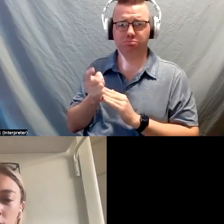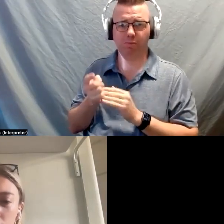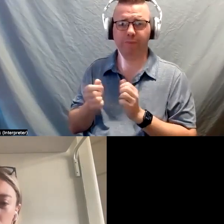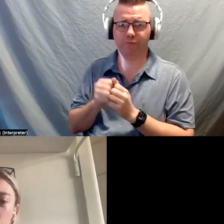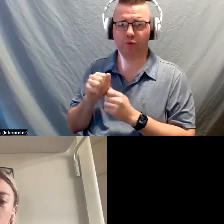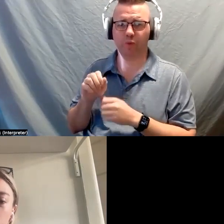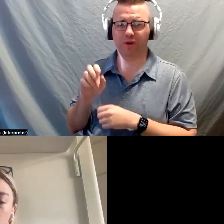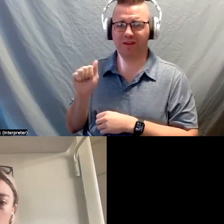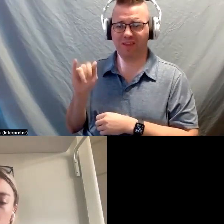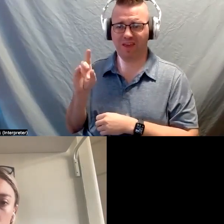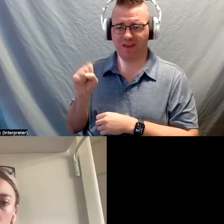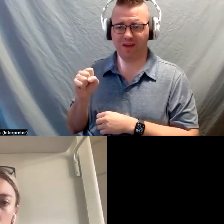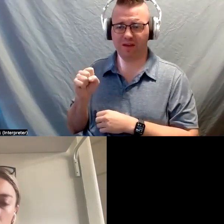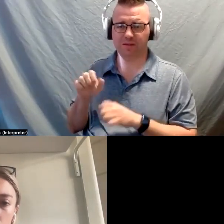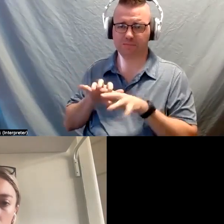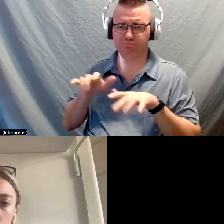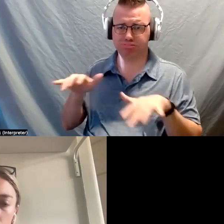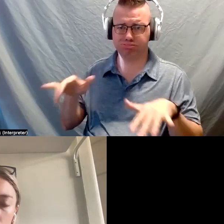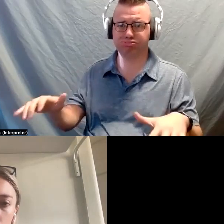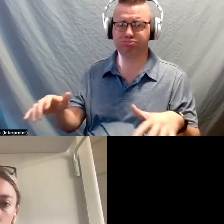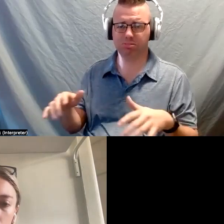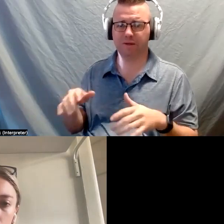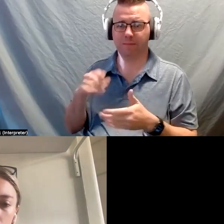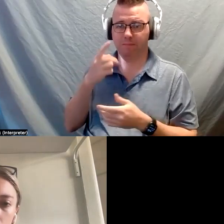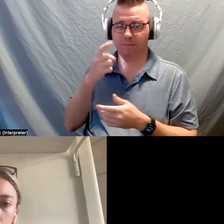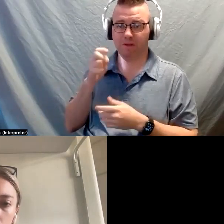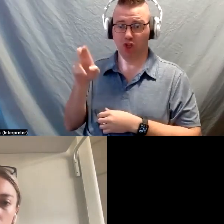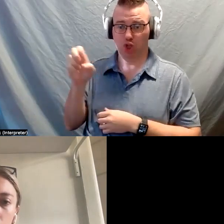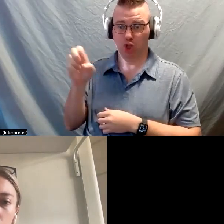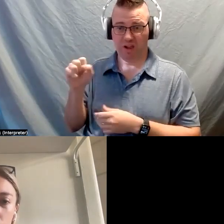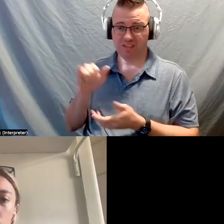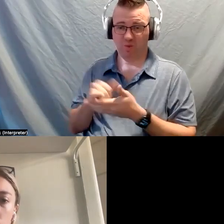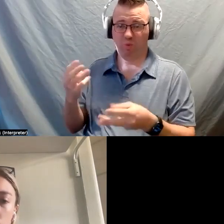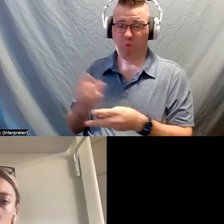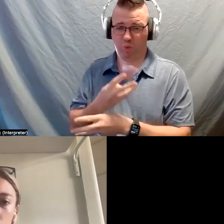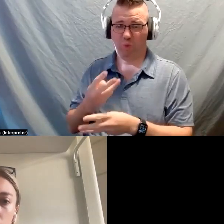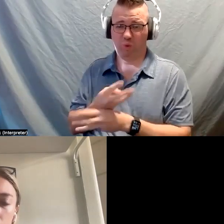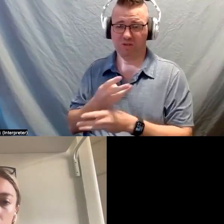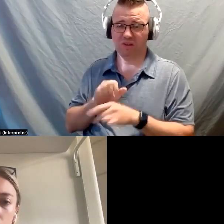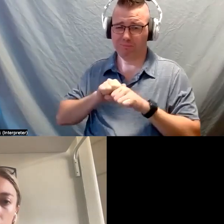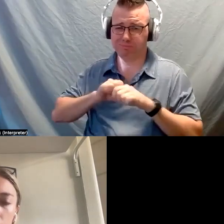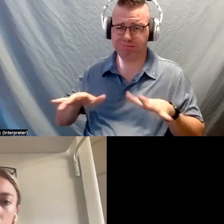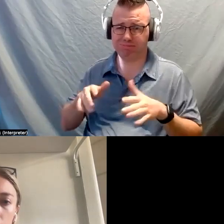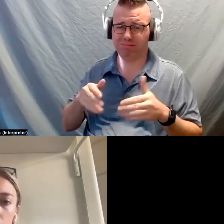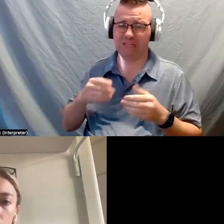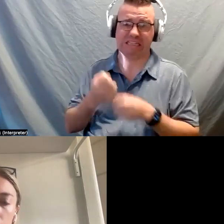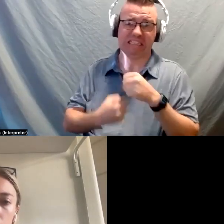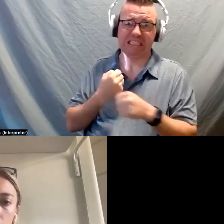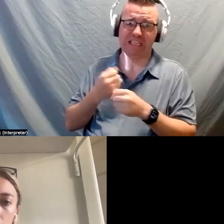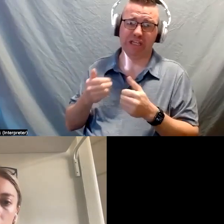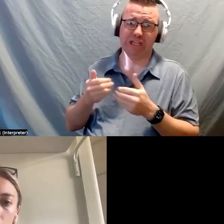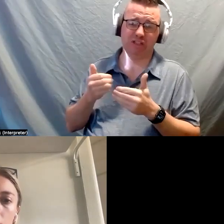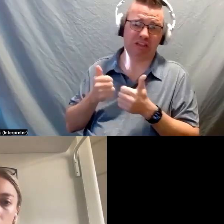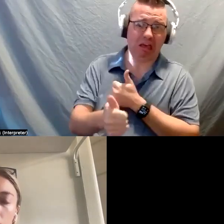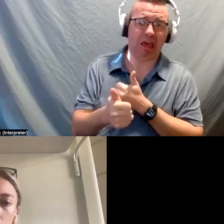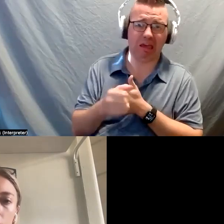the epidemic, particularly in America, because the epidemic was so much worse there and was running several years ahead of the